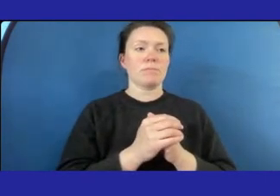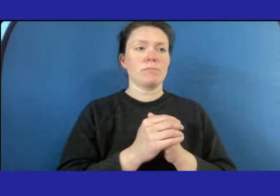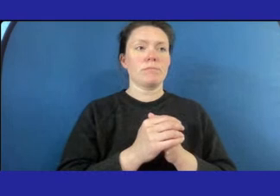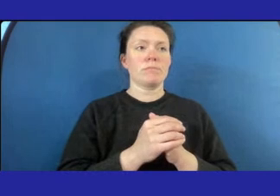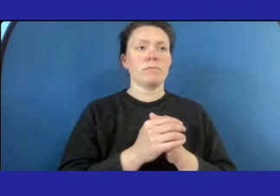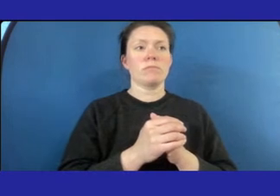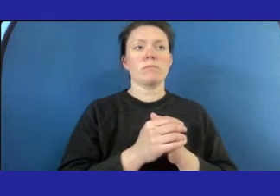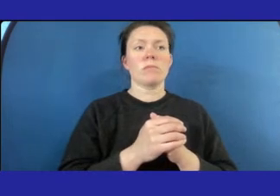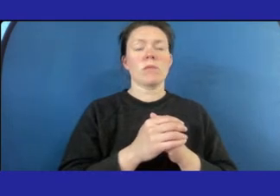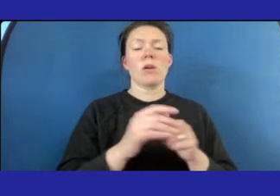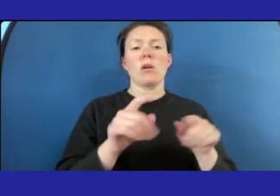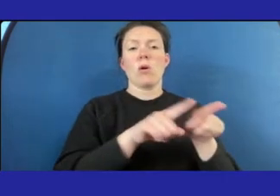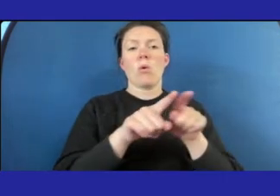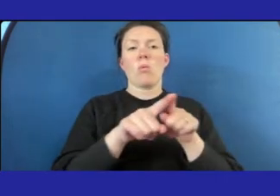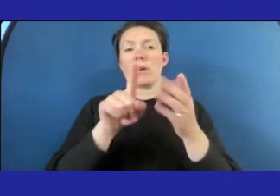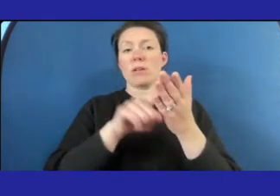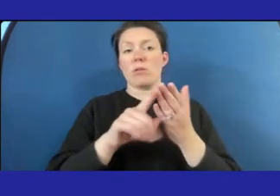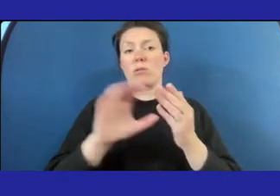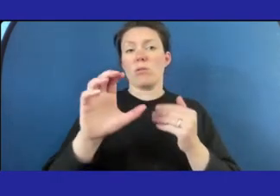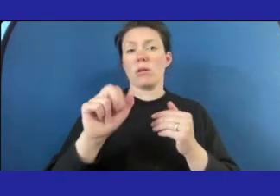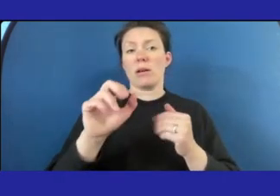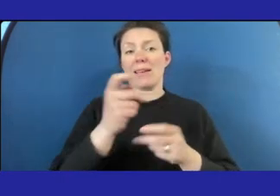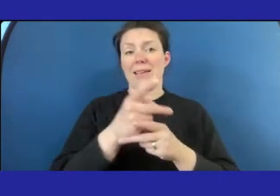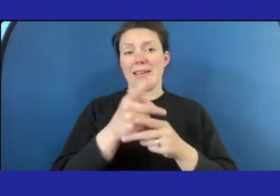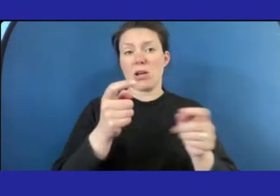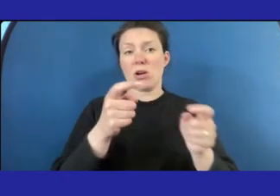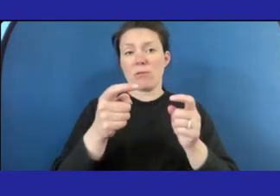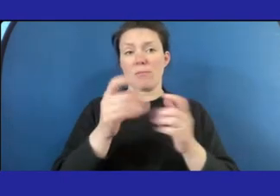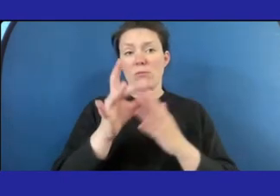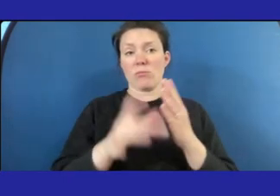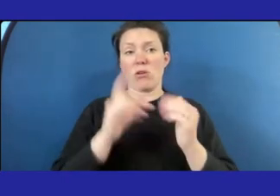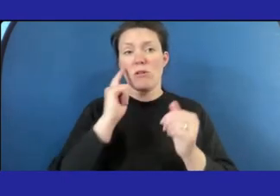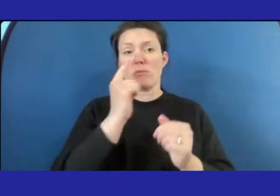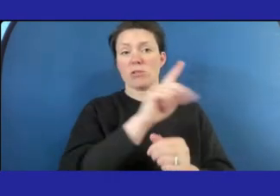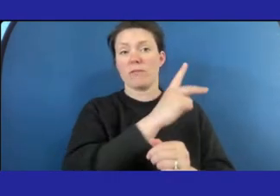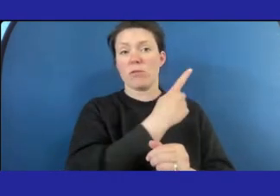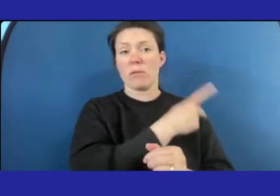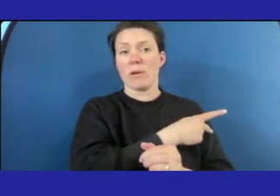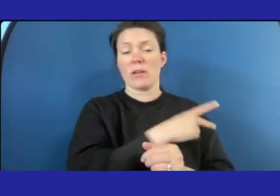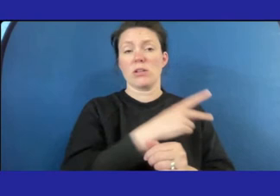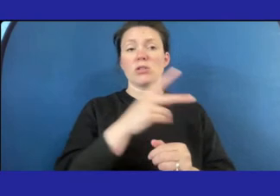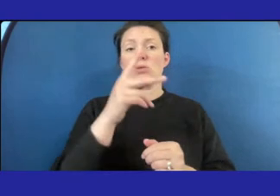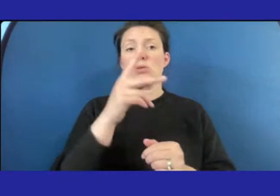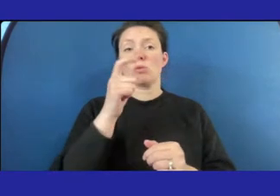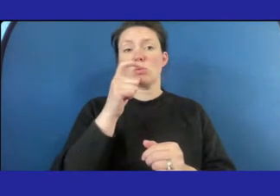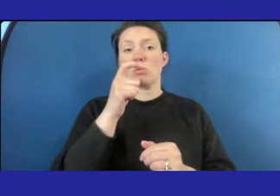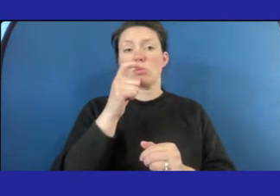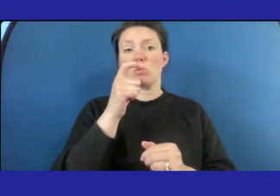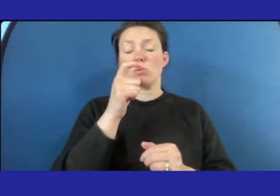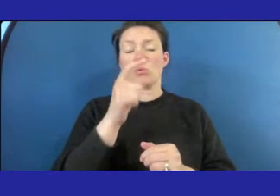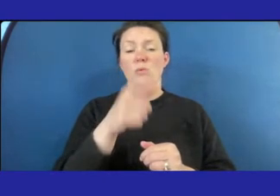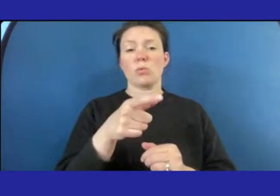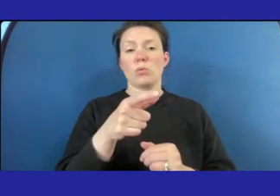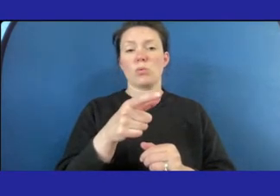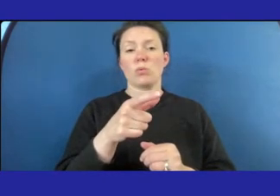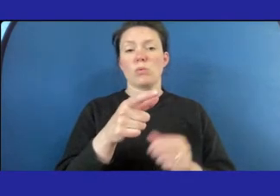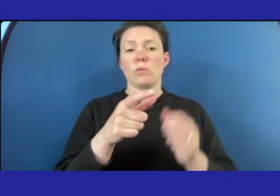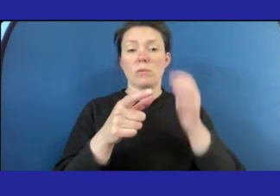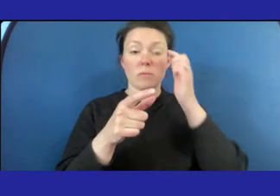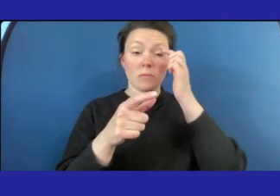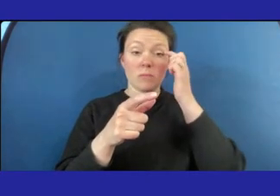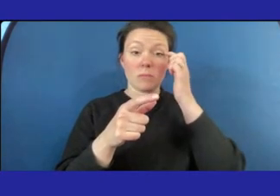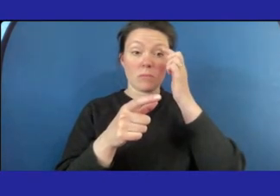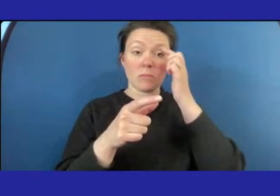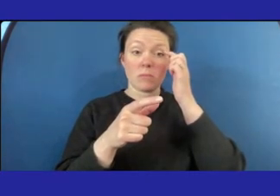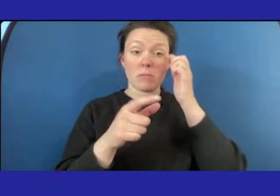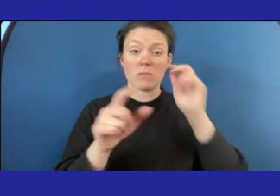we've been exploring care management options for patients that are housed through our Housing for